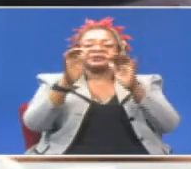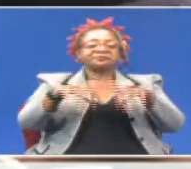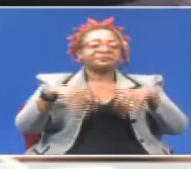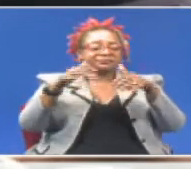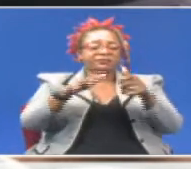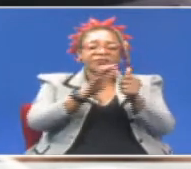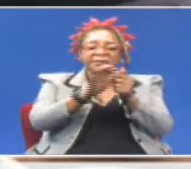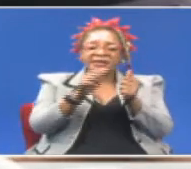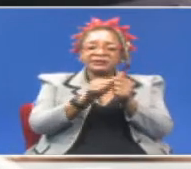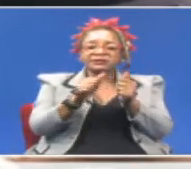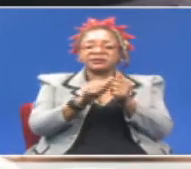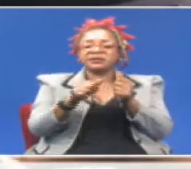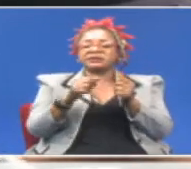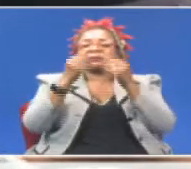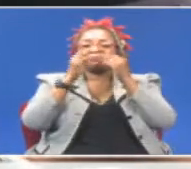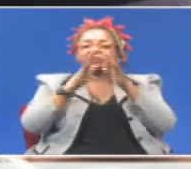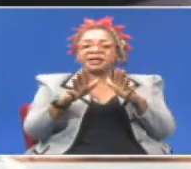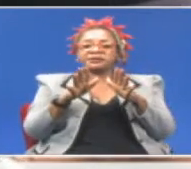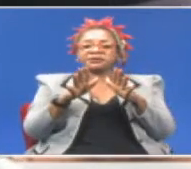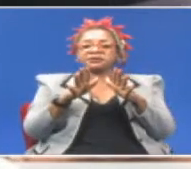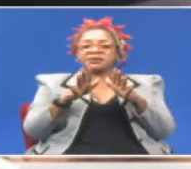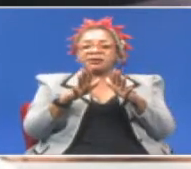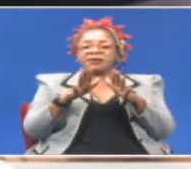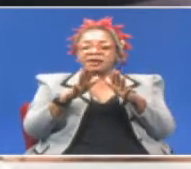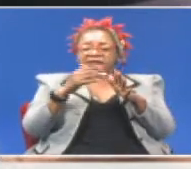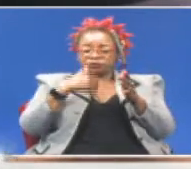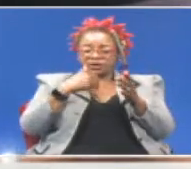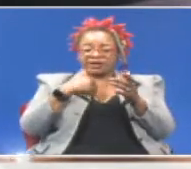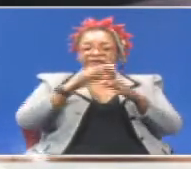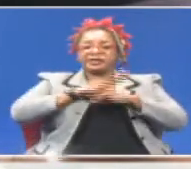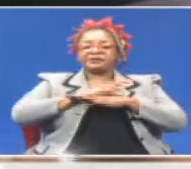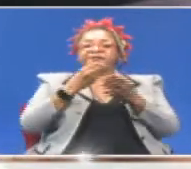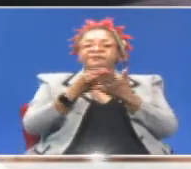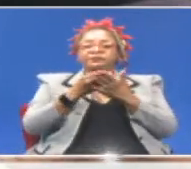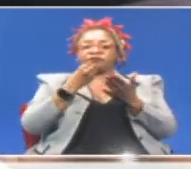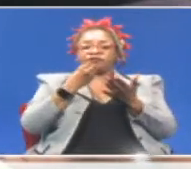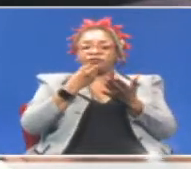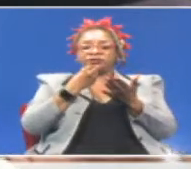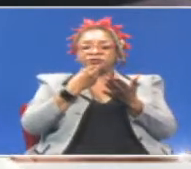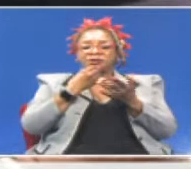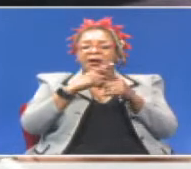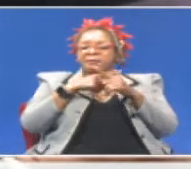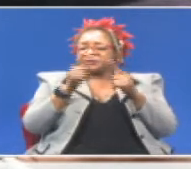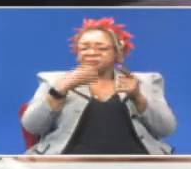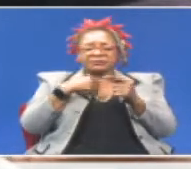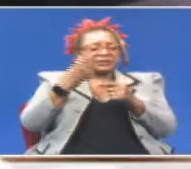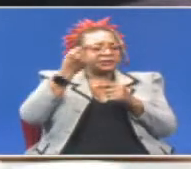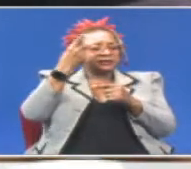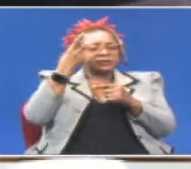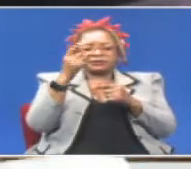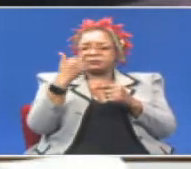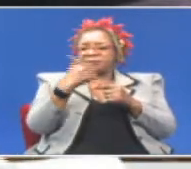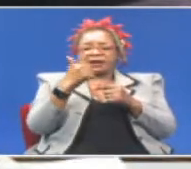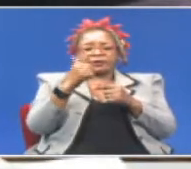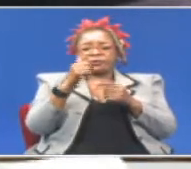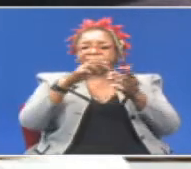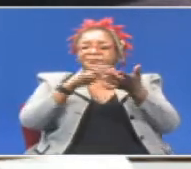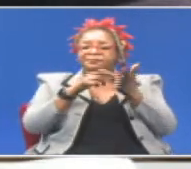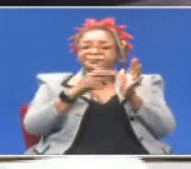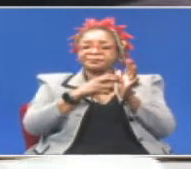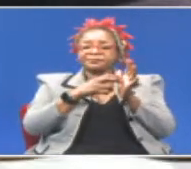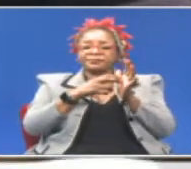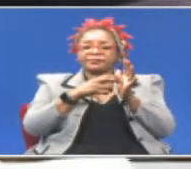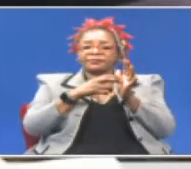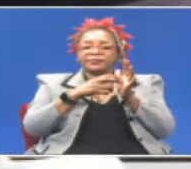mahindi na wabarikiwe na wawe watachakua na chakula. Lakini sitofahamu ya kwamba imefikia mahali paka